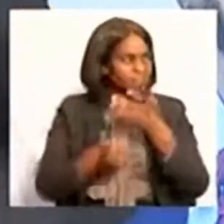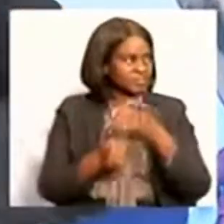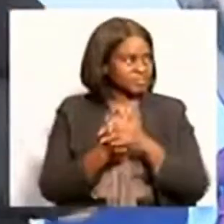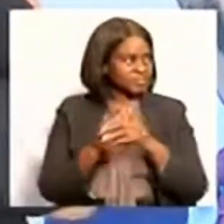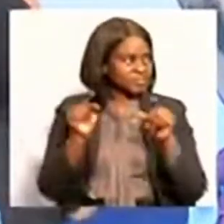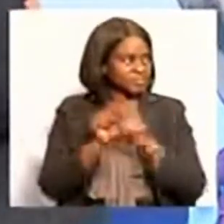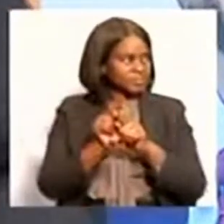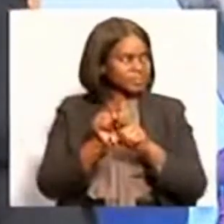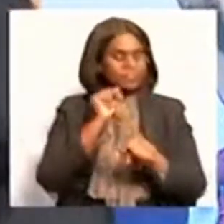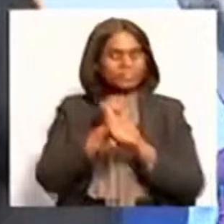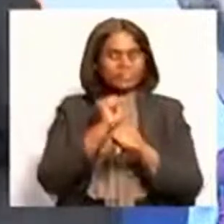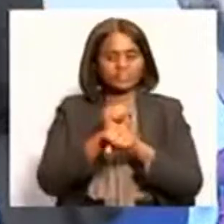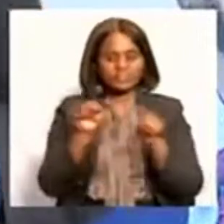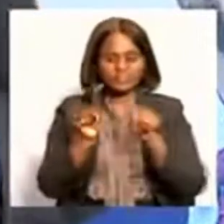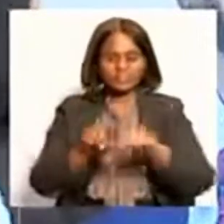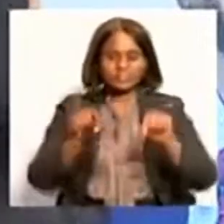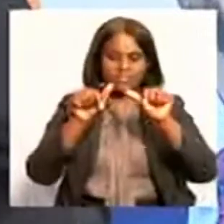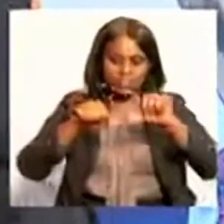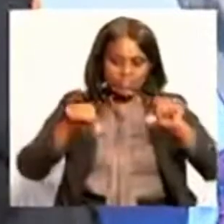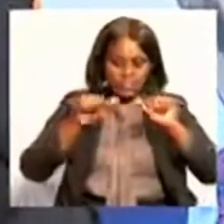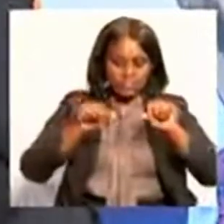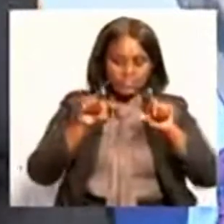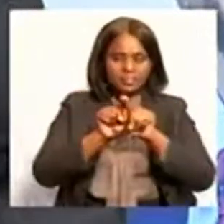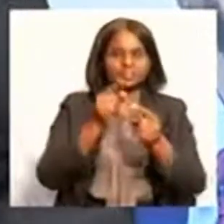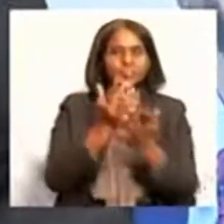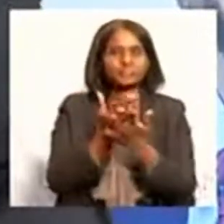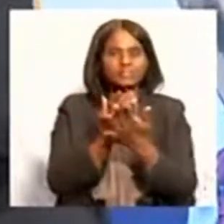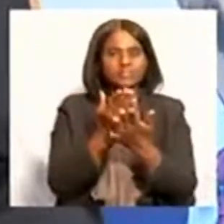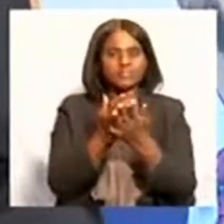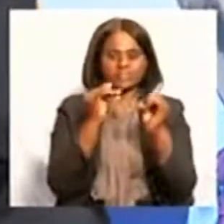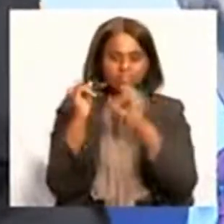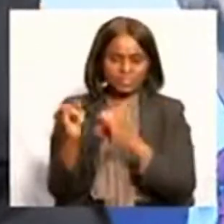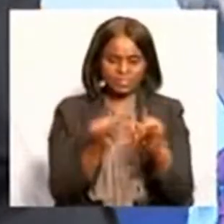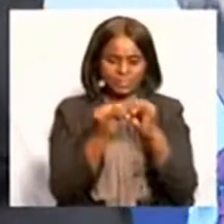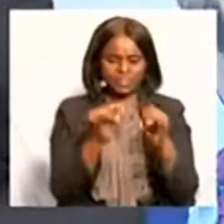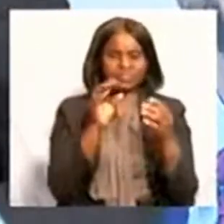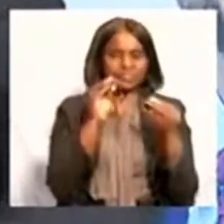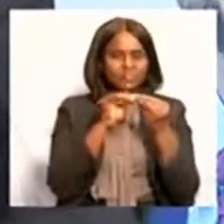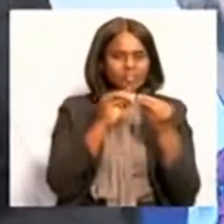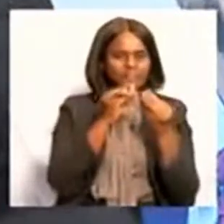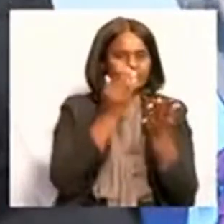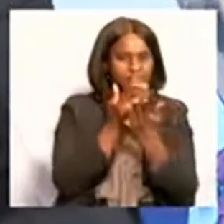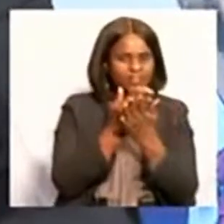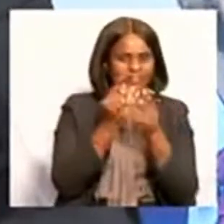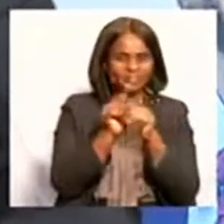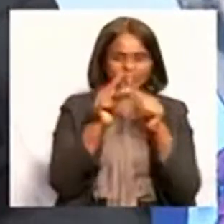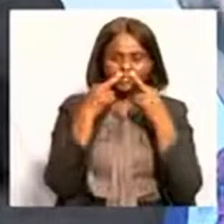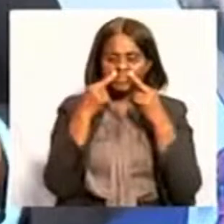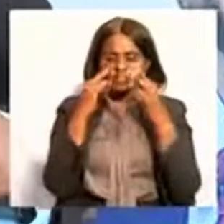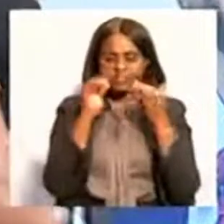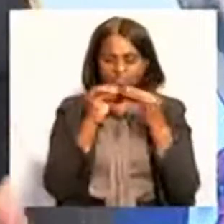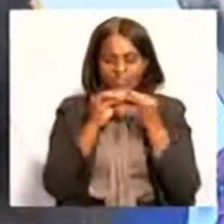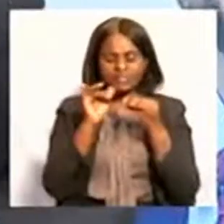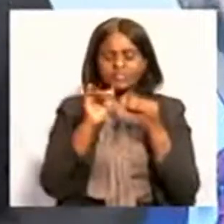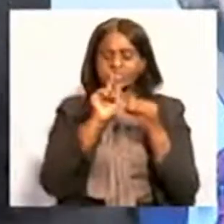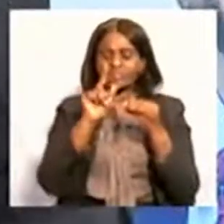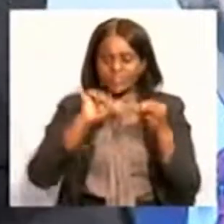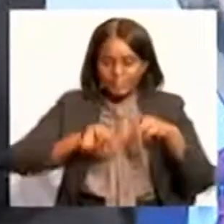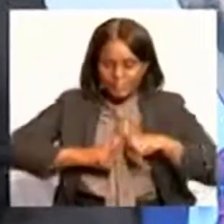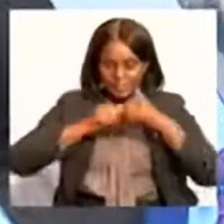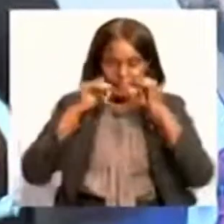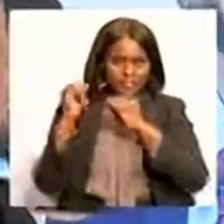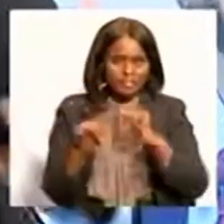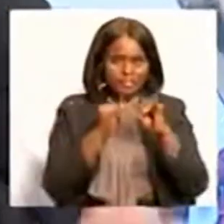Our mandate is to audit, provide recommendations. So the implementation of recommendations is outside our scope. Okay. It is up to